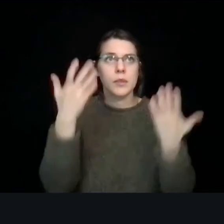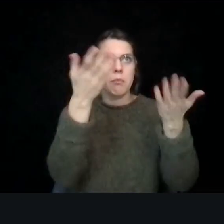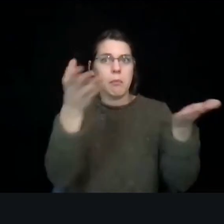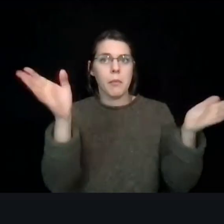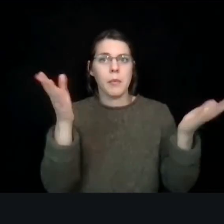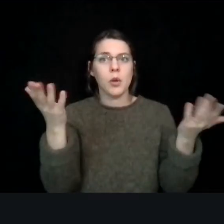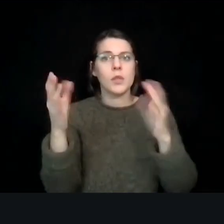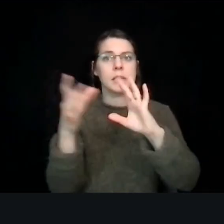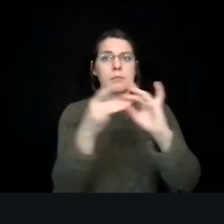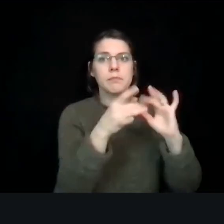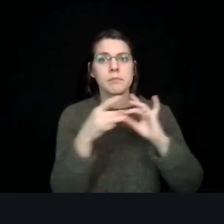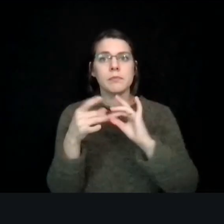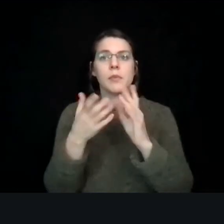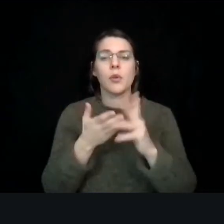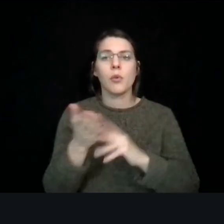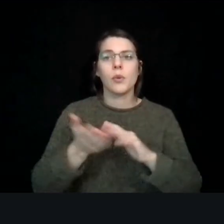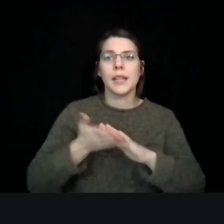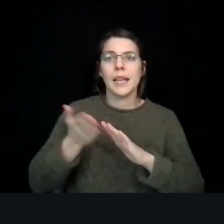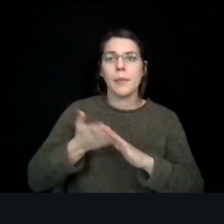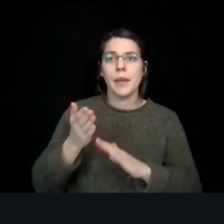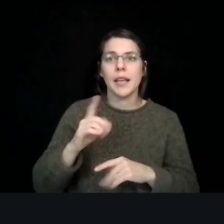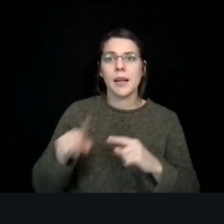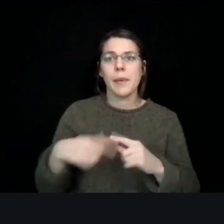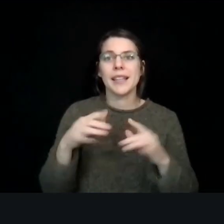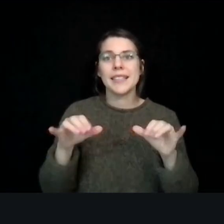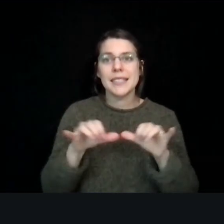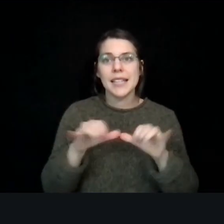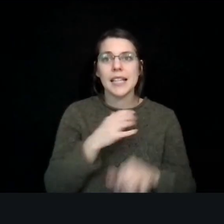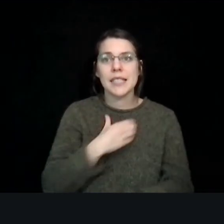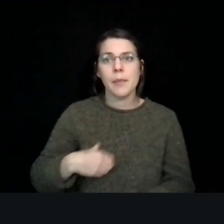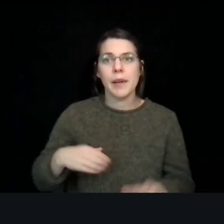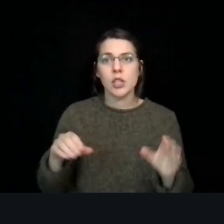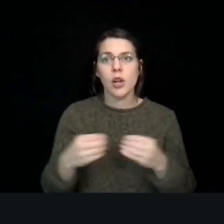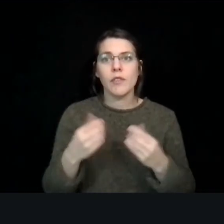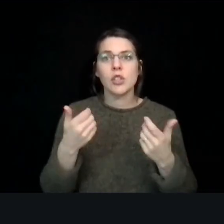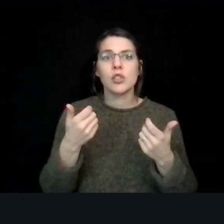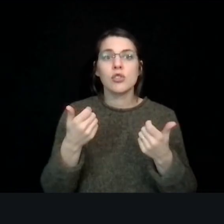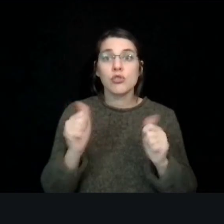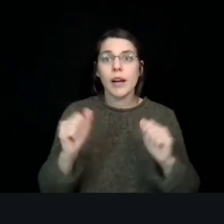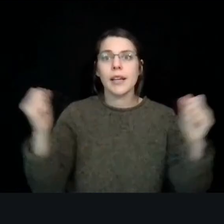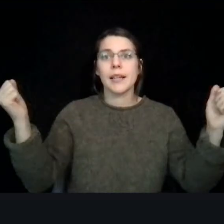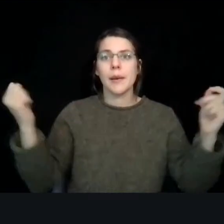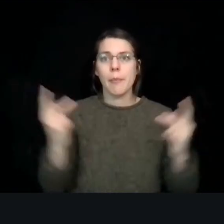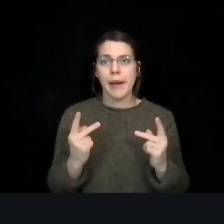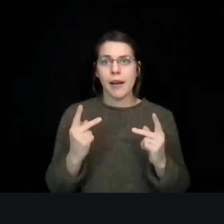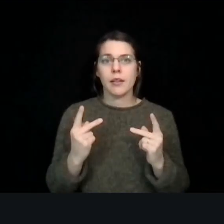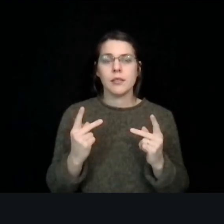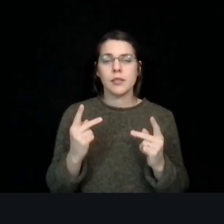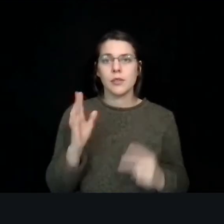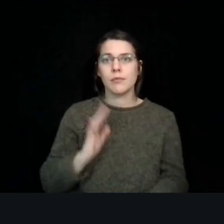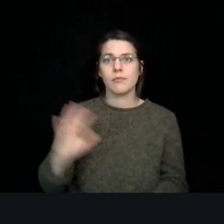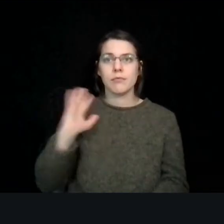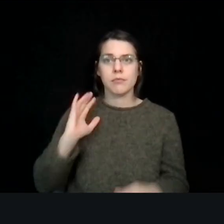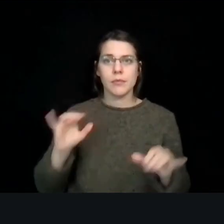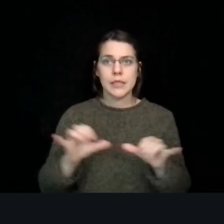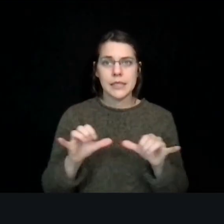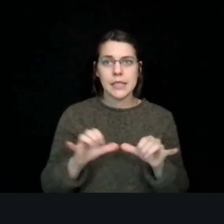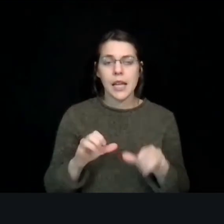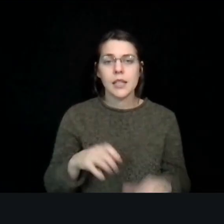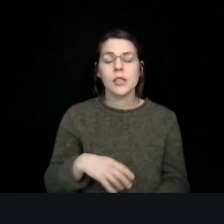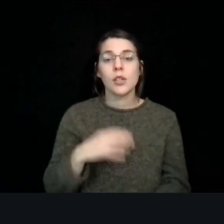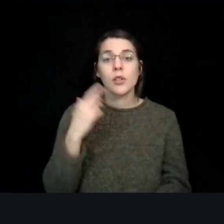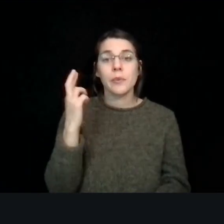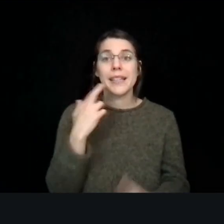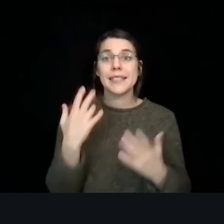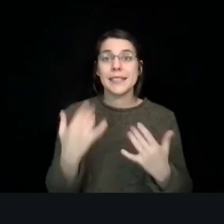through the campaign around the size of the mayor's office and then returning it to what it had been, again, realizing that in the end, the now, as